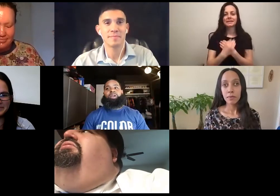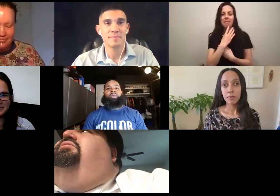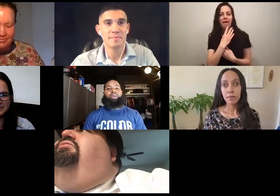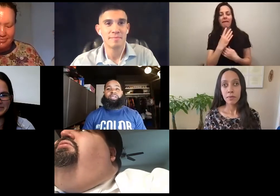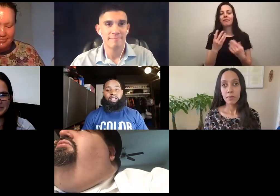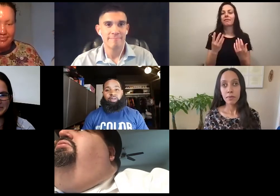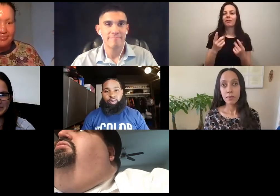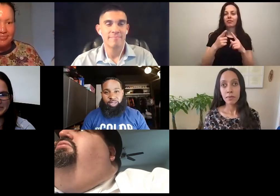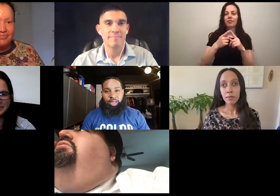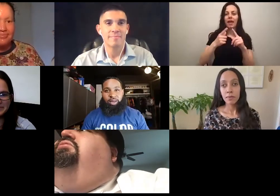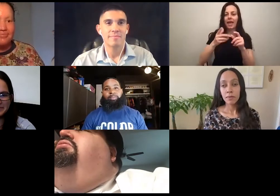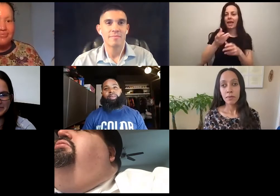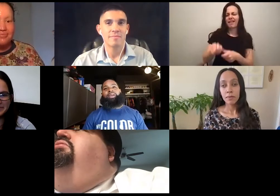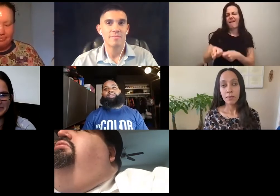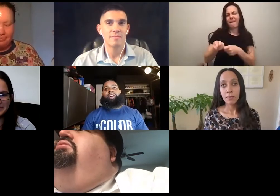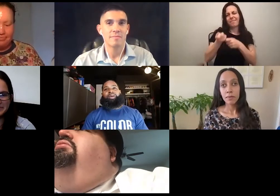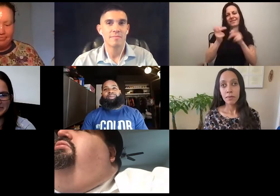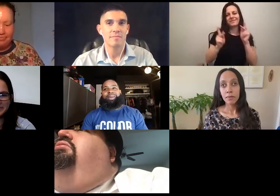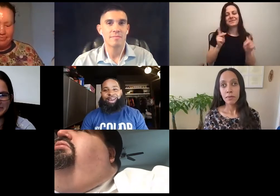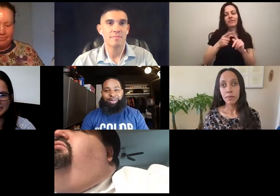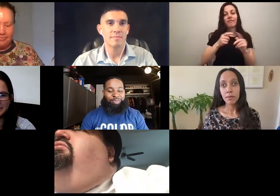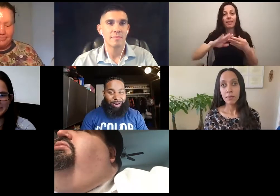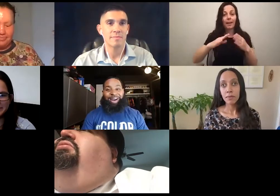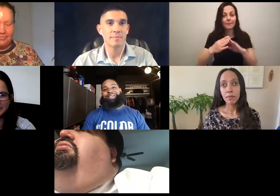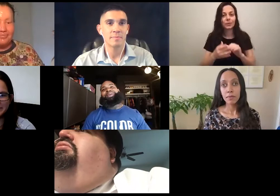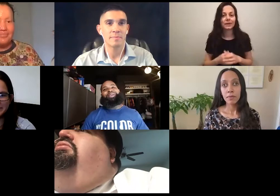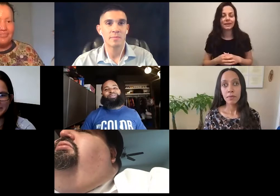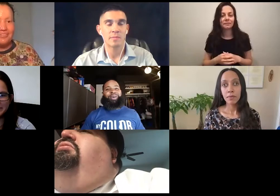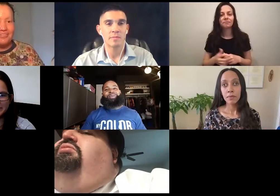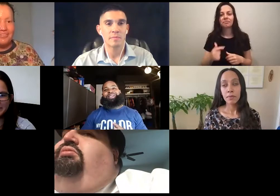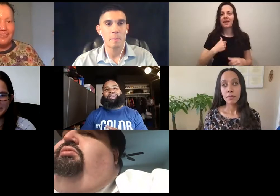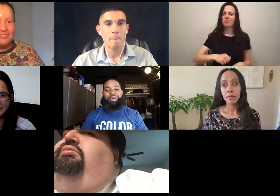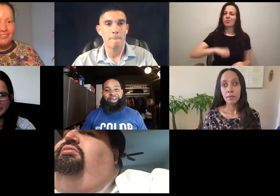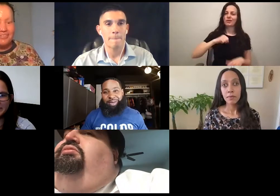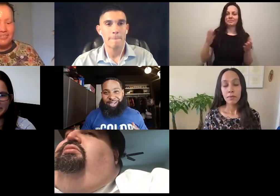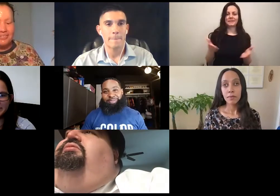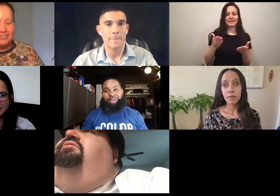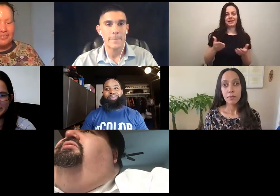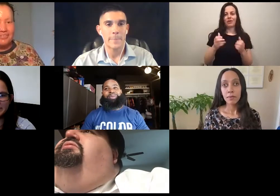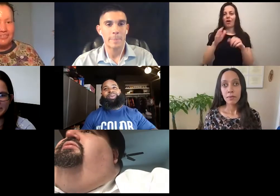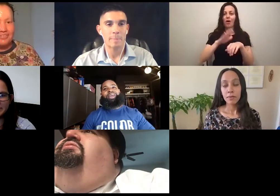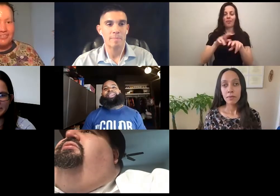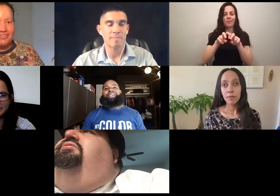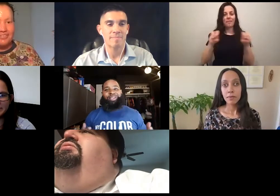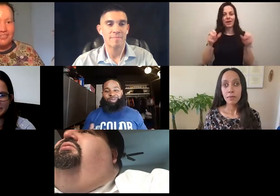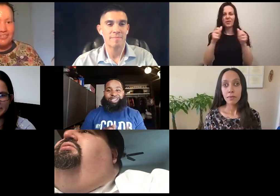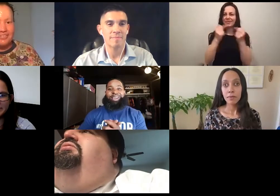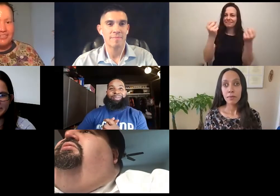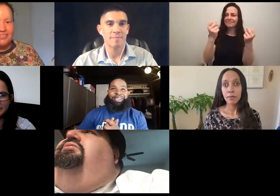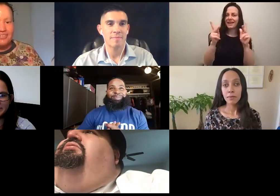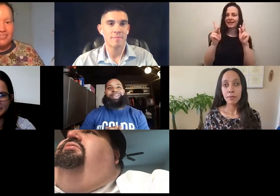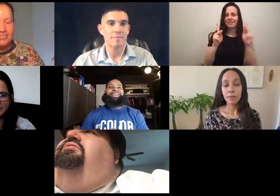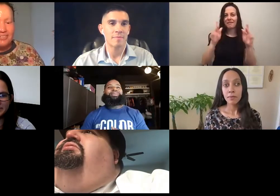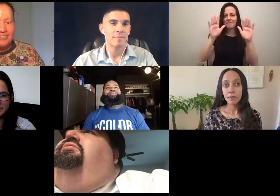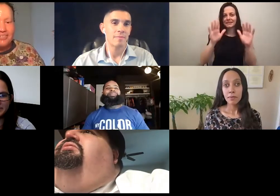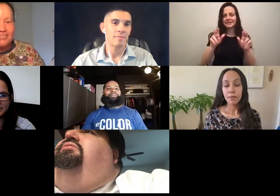from the communities that I represent. So I am proud to be on this panel with so many amazing people. This is Wesley. I'm